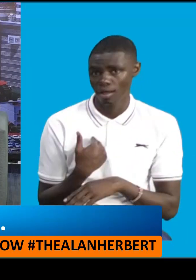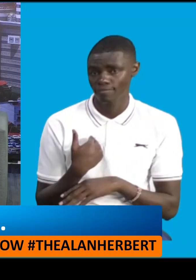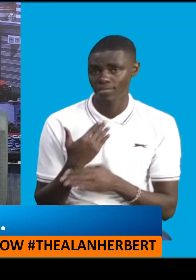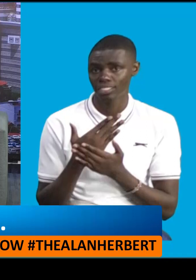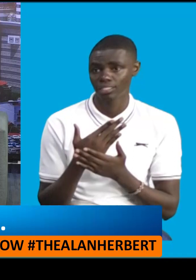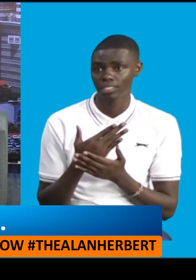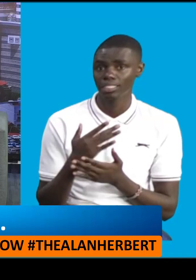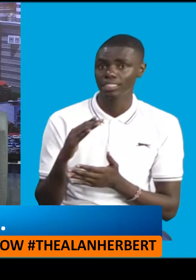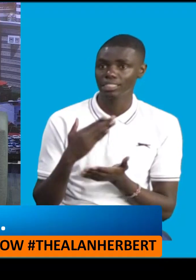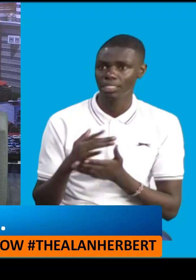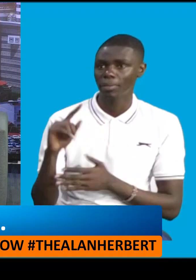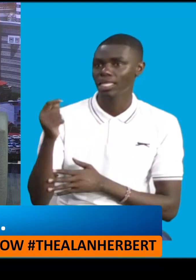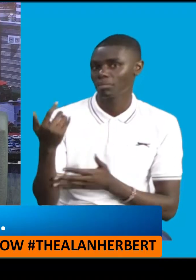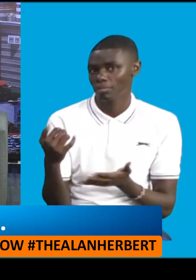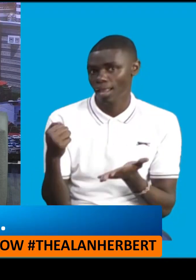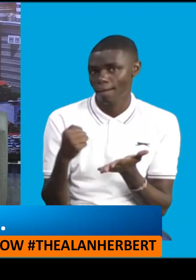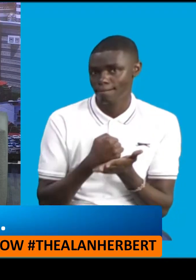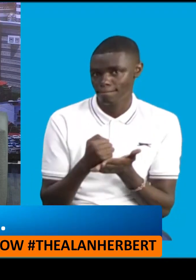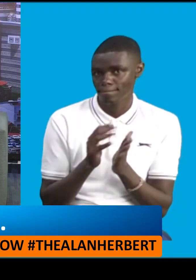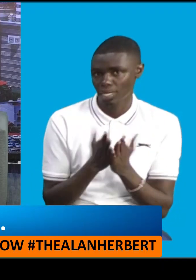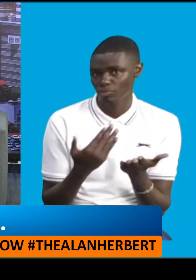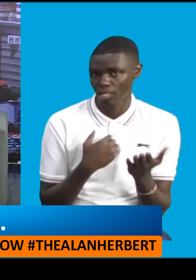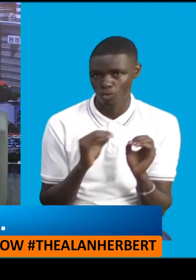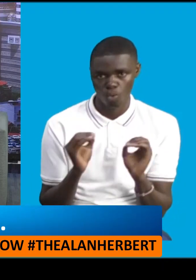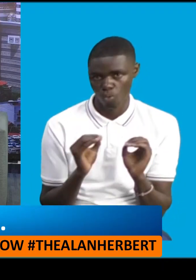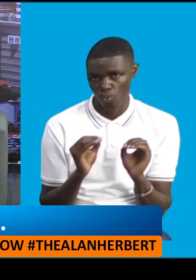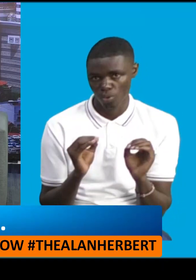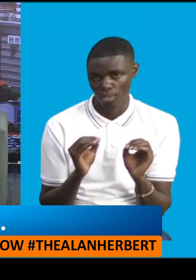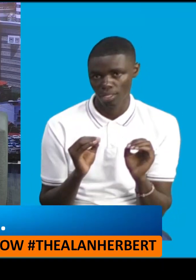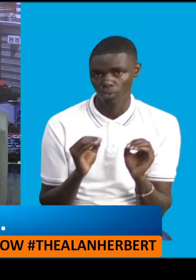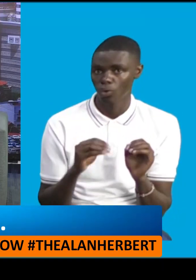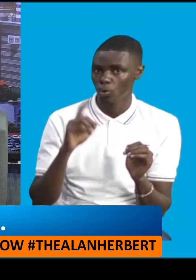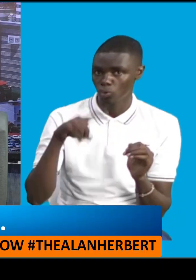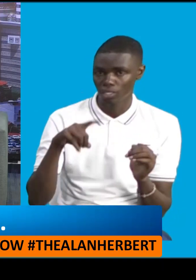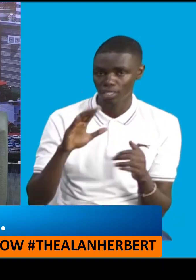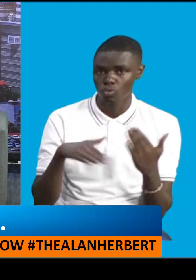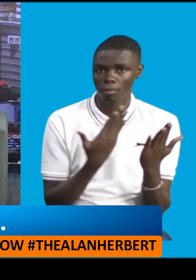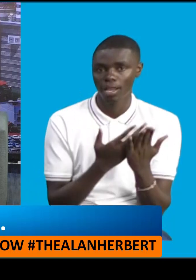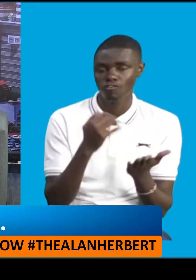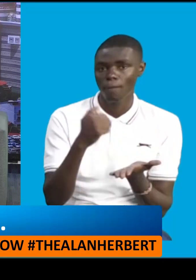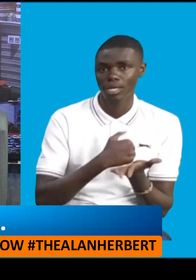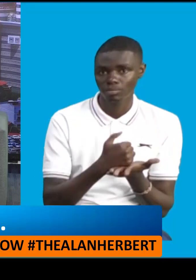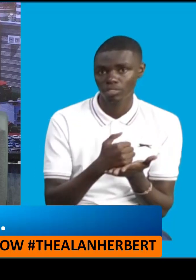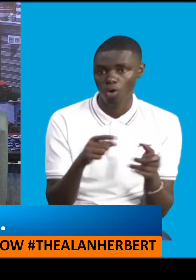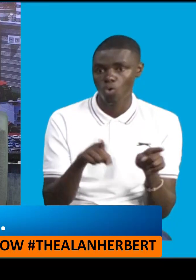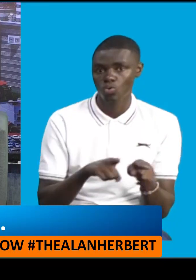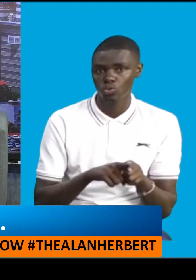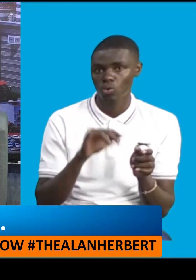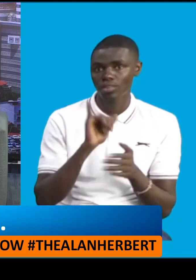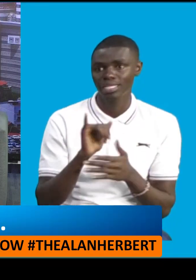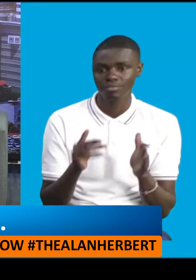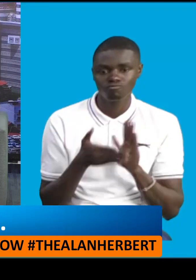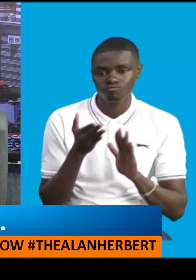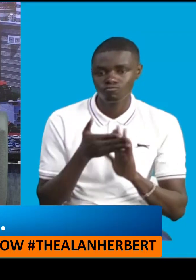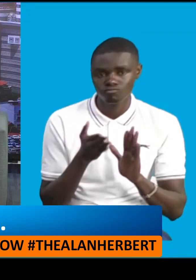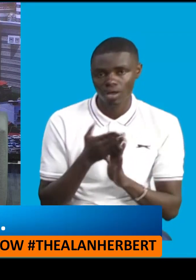will be some Kenyans may not have passports. So you may need first to apply for a passport. So that one